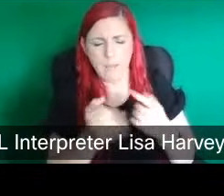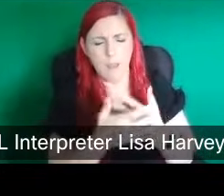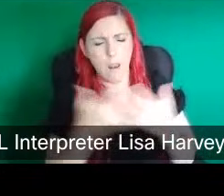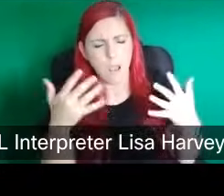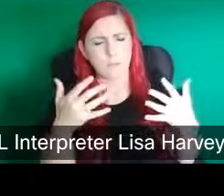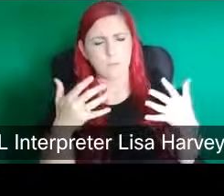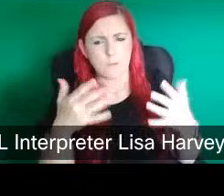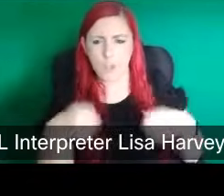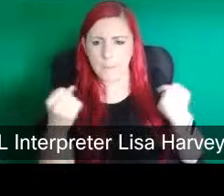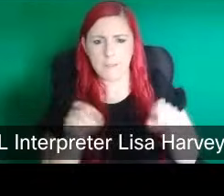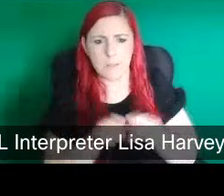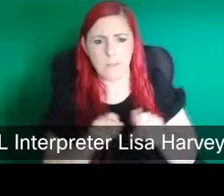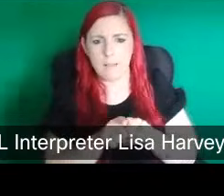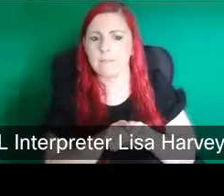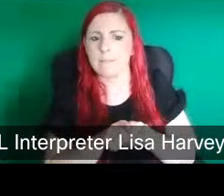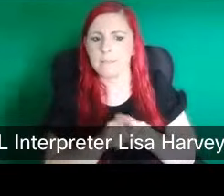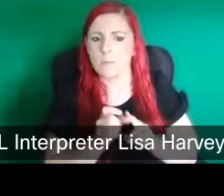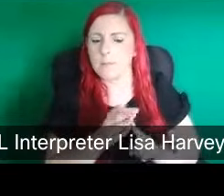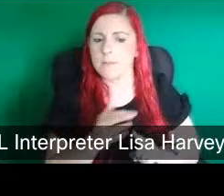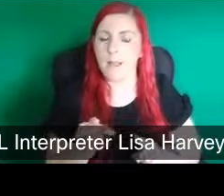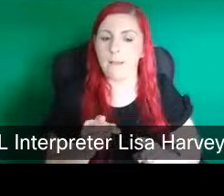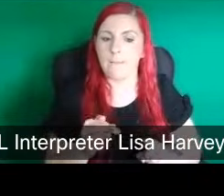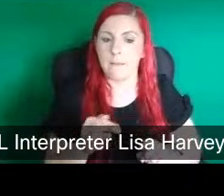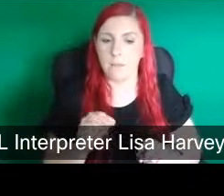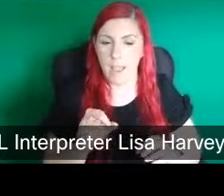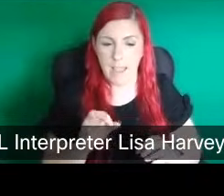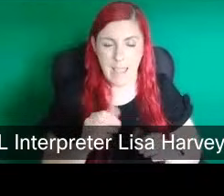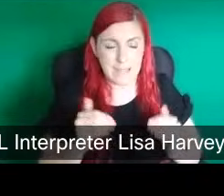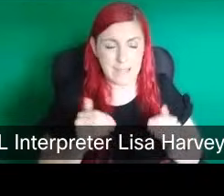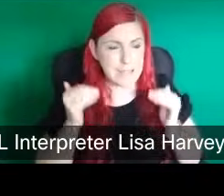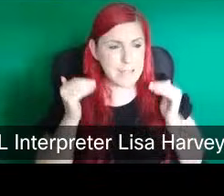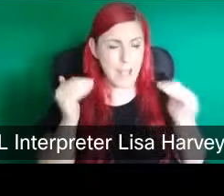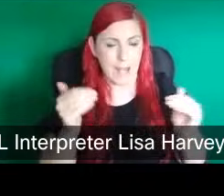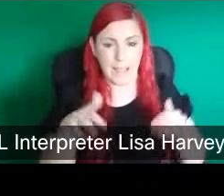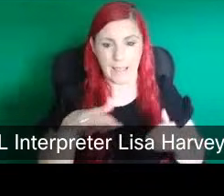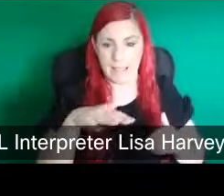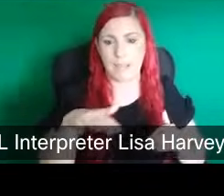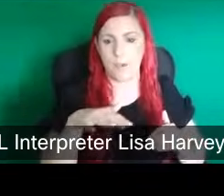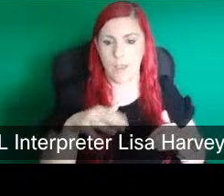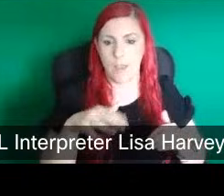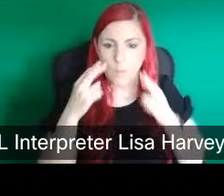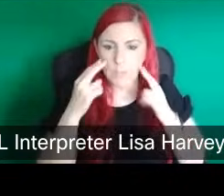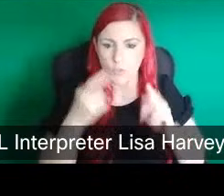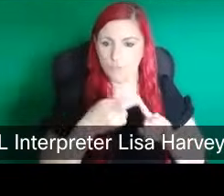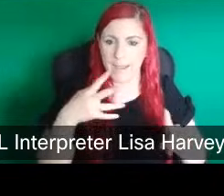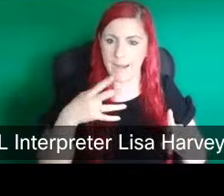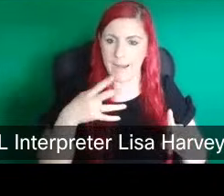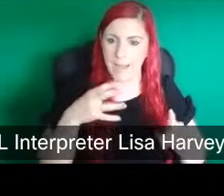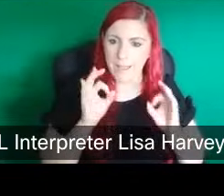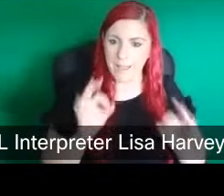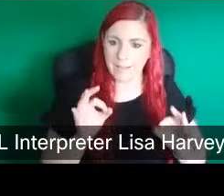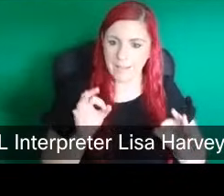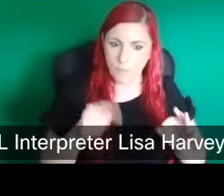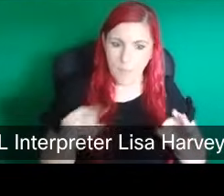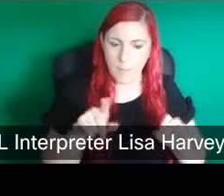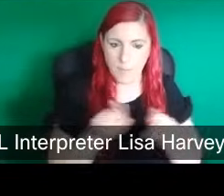are really just excelling in this area. And again, it's to recognize excellence and learning from those areas. And that's what that